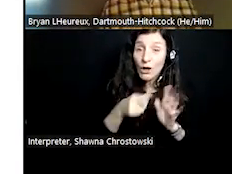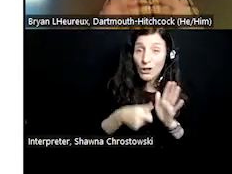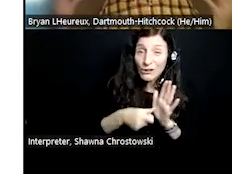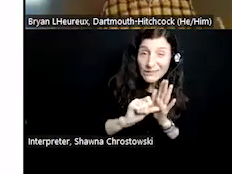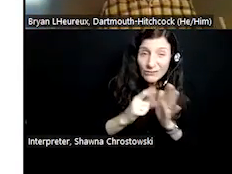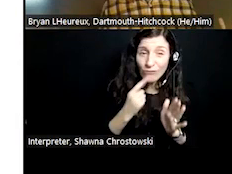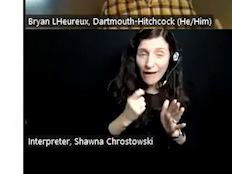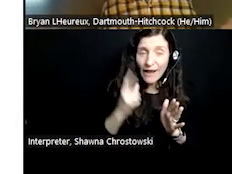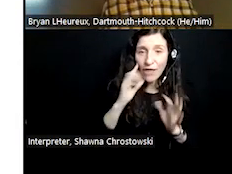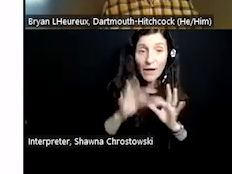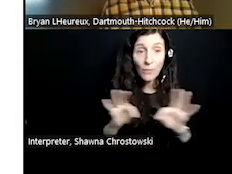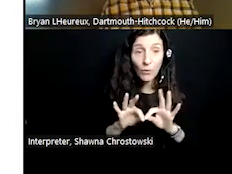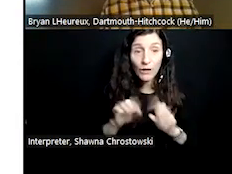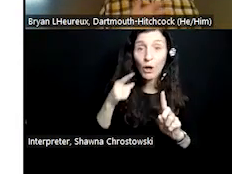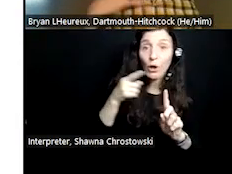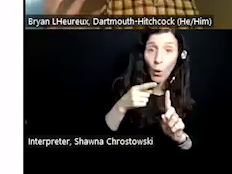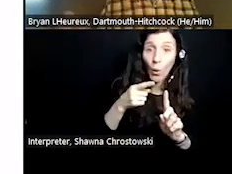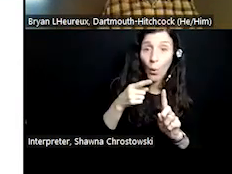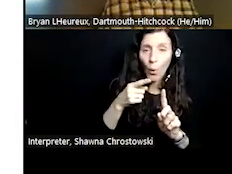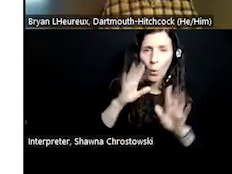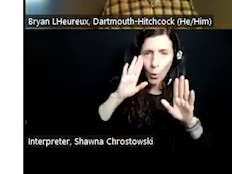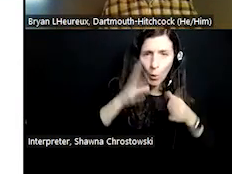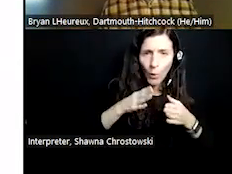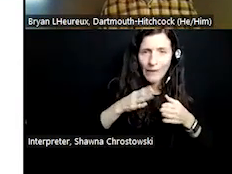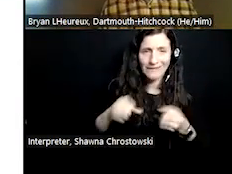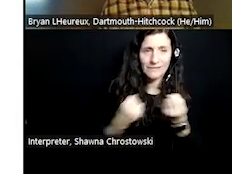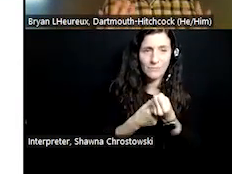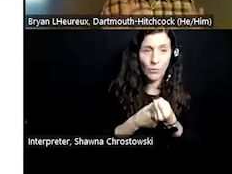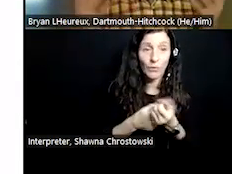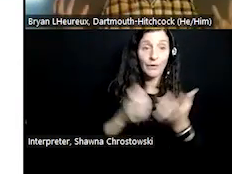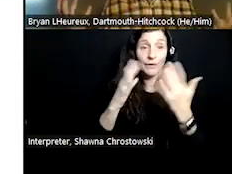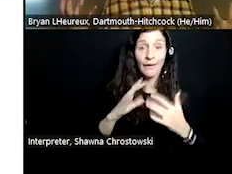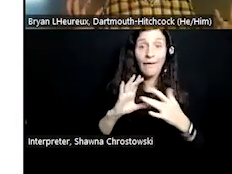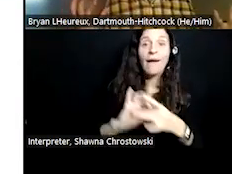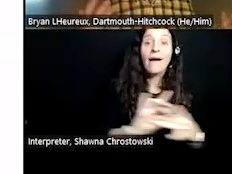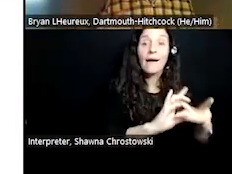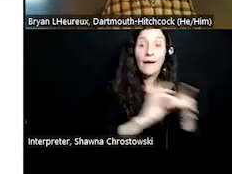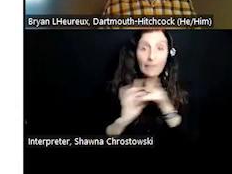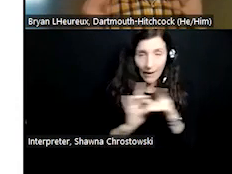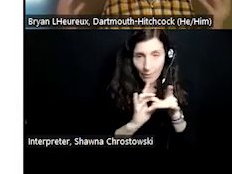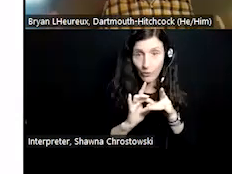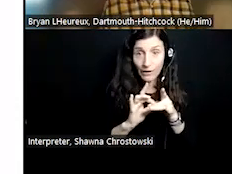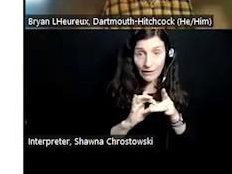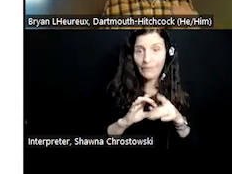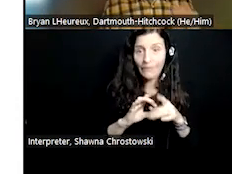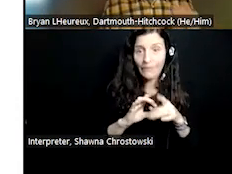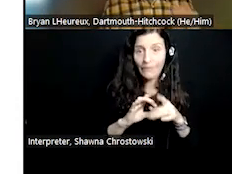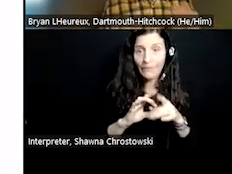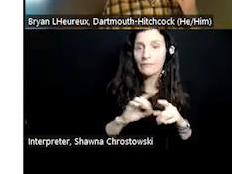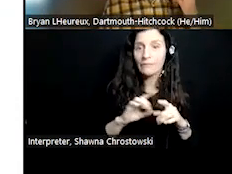So goal-oriented support, collaborating with you and other members of the care team, collaborating with the